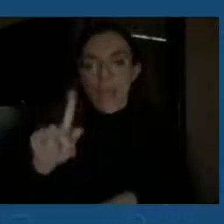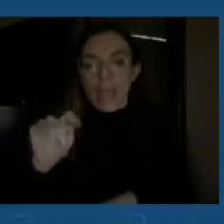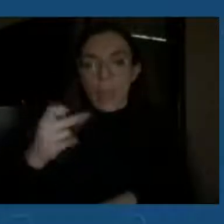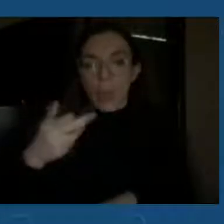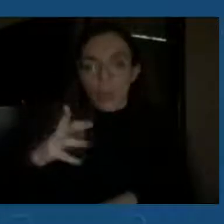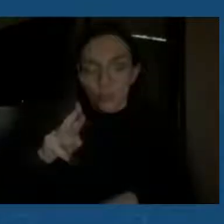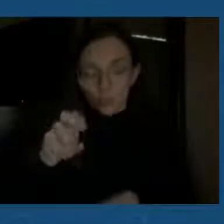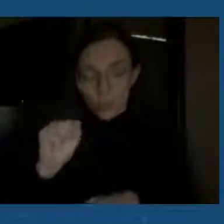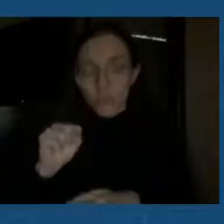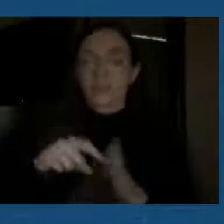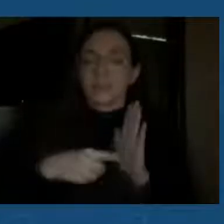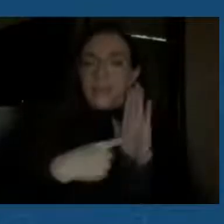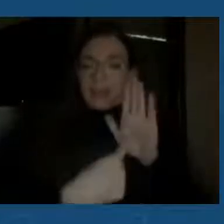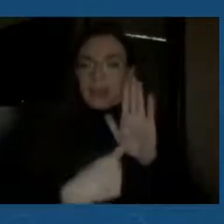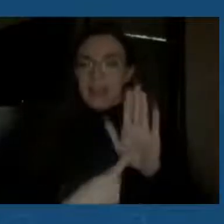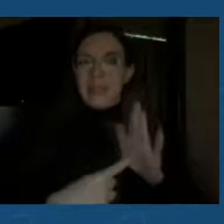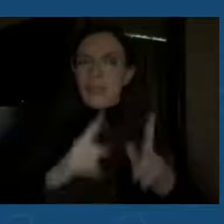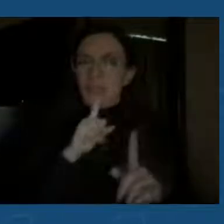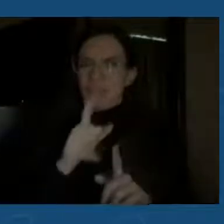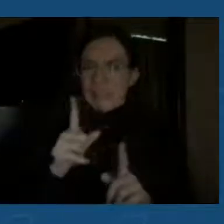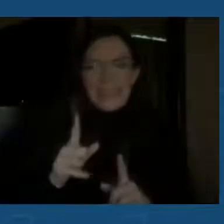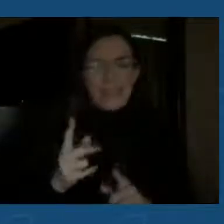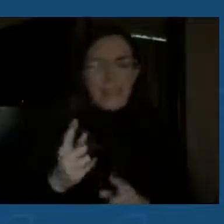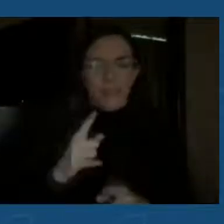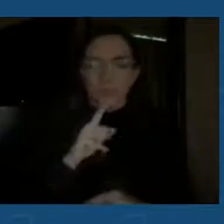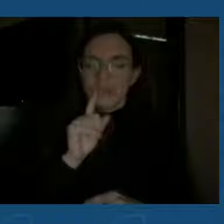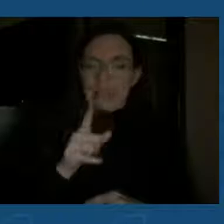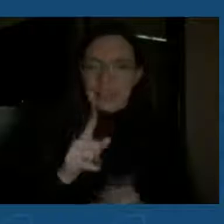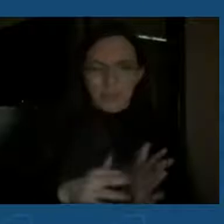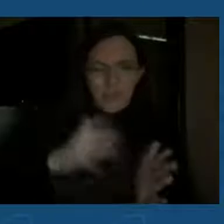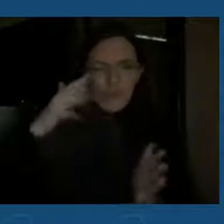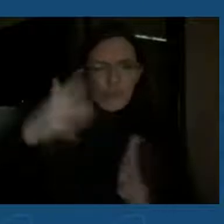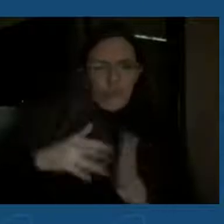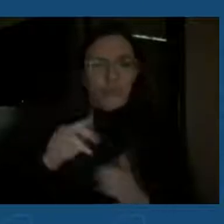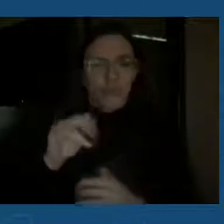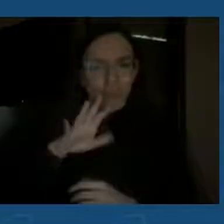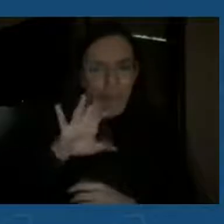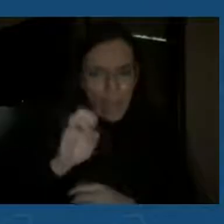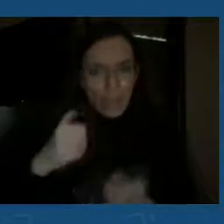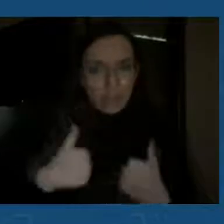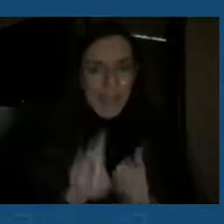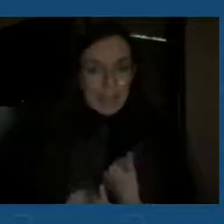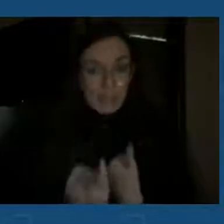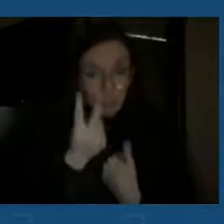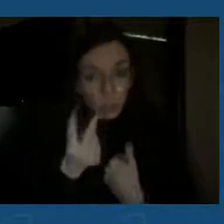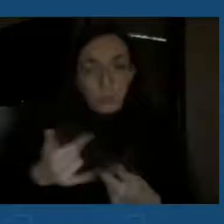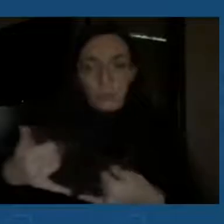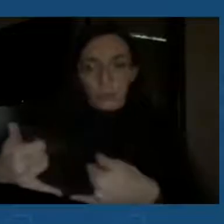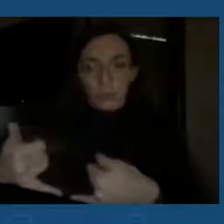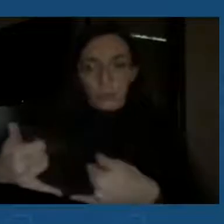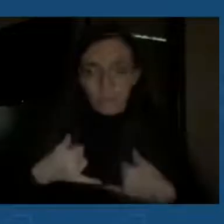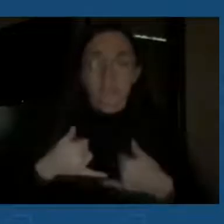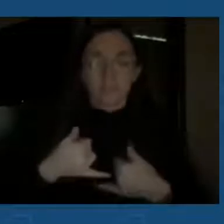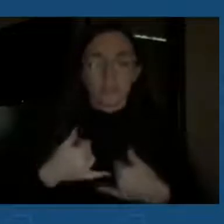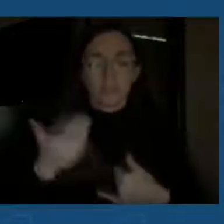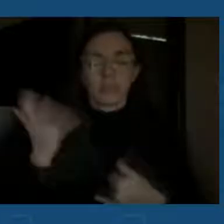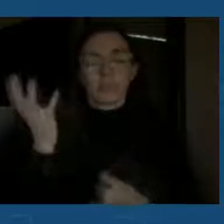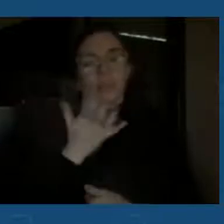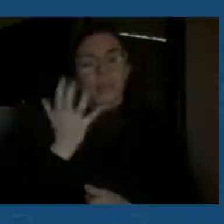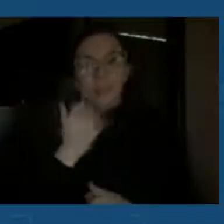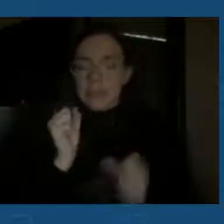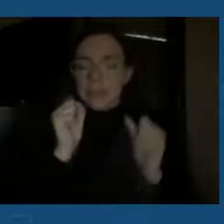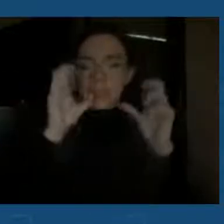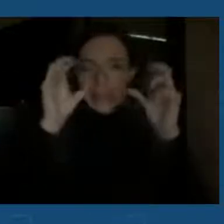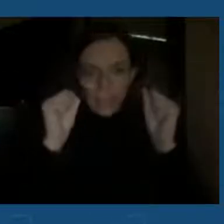extremely rare. And to have two of them in one building based on the work of Upstate scientists is truly